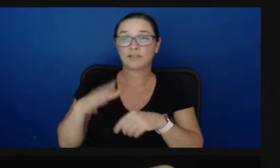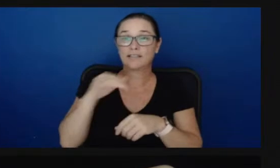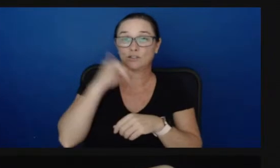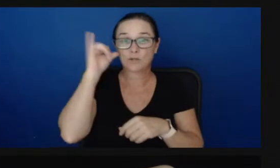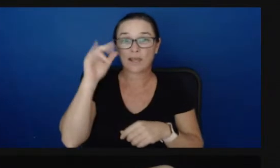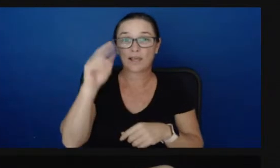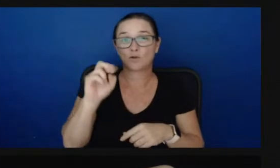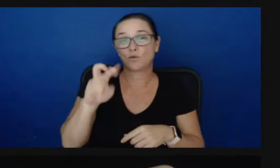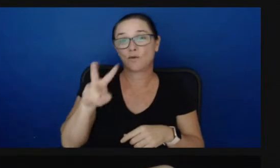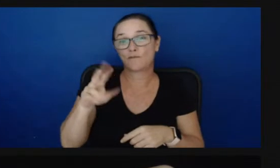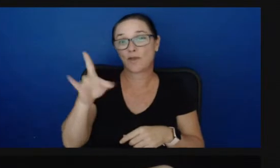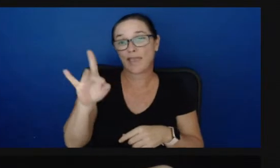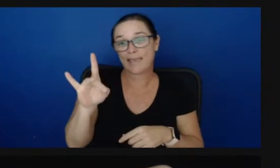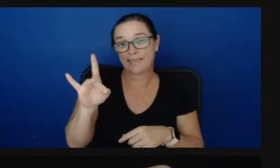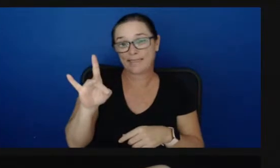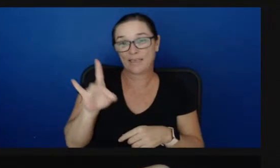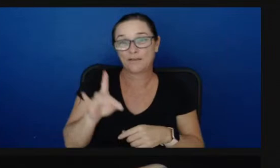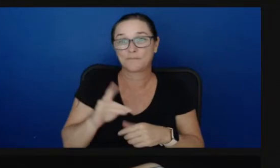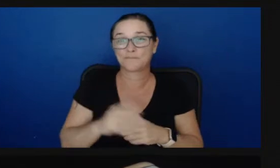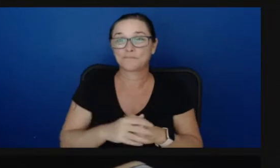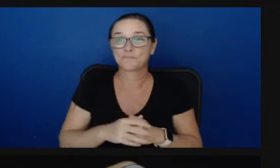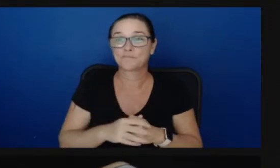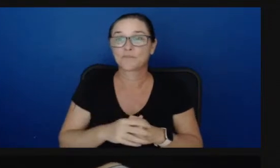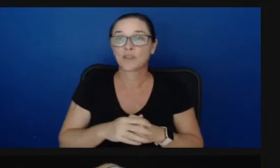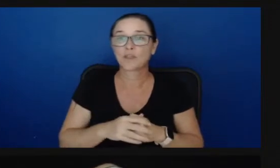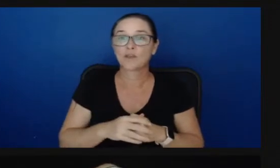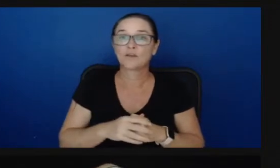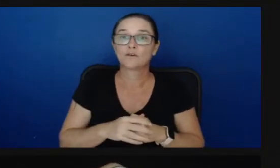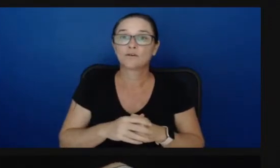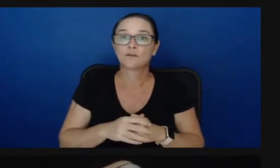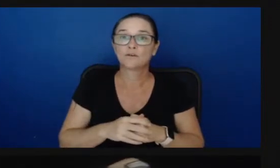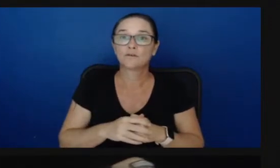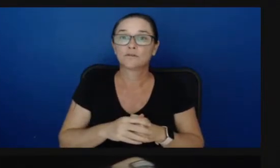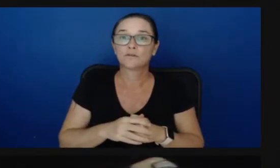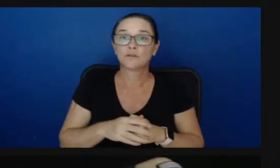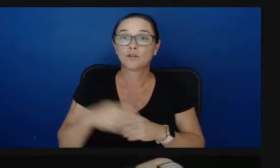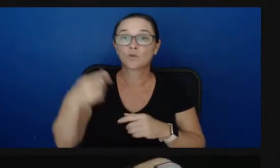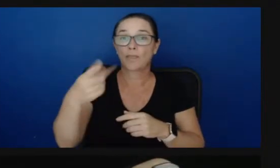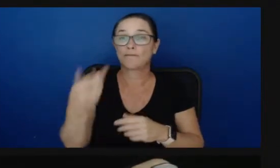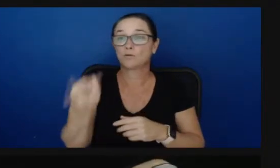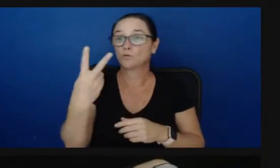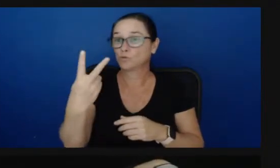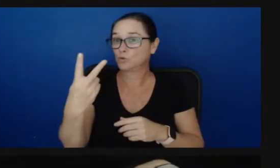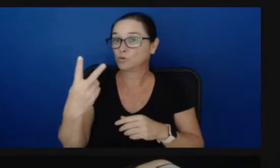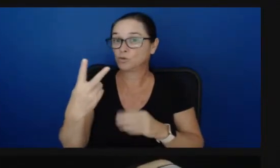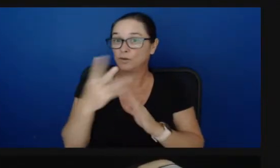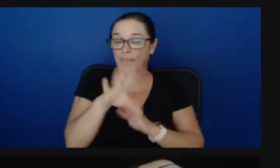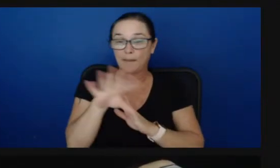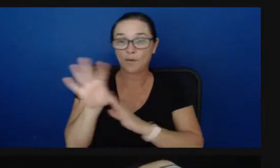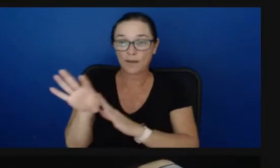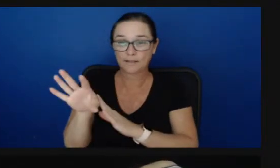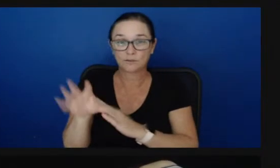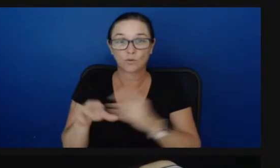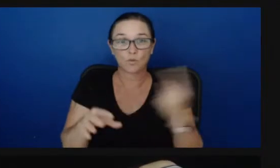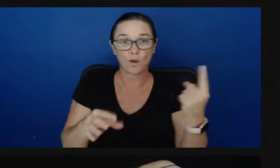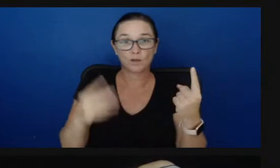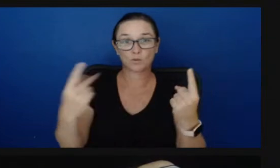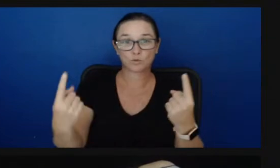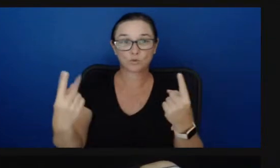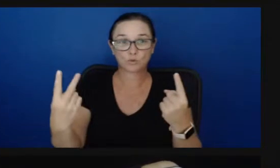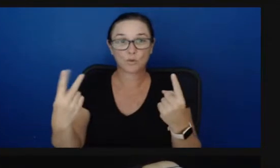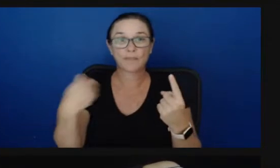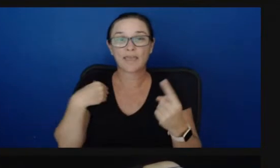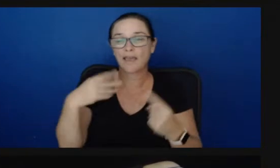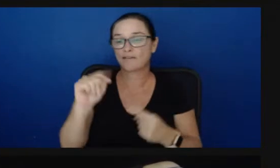Loa at the rim of Moku'awe'oweo. There's the 2 cameras, 1 and 2. One's a thermal camera, one's a